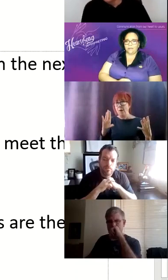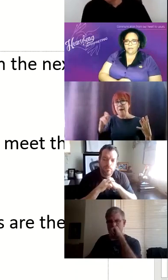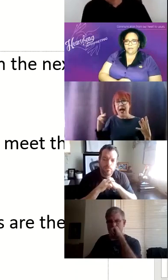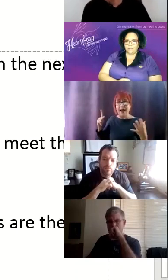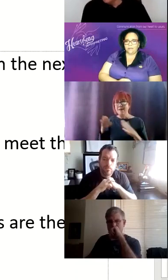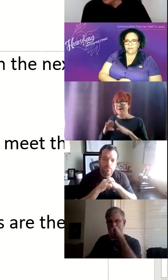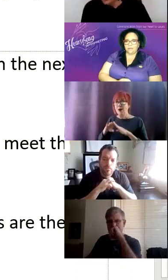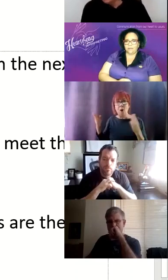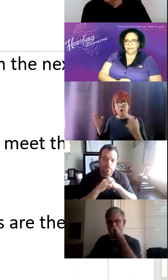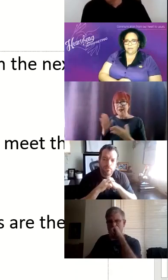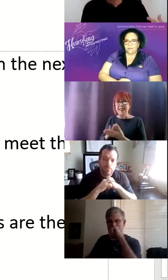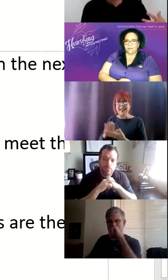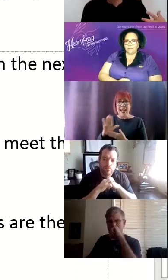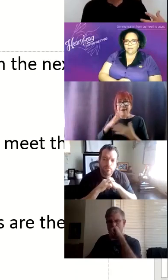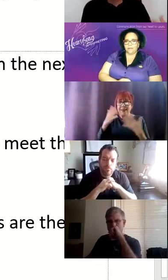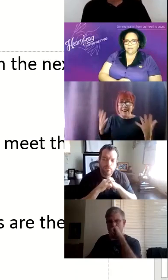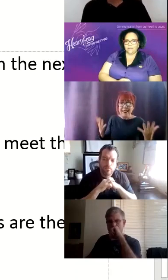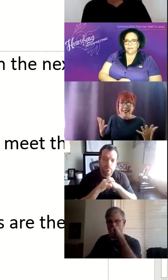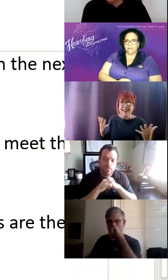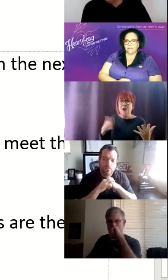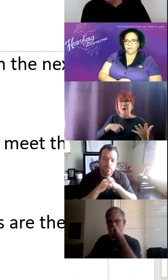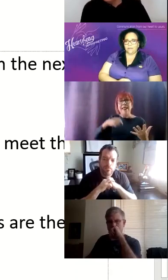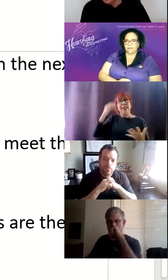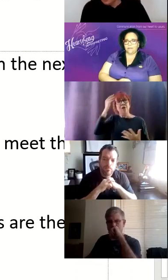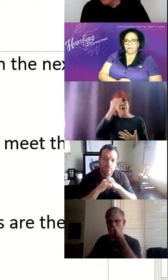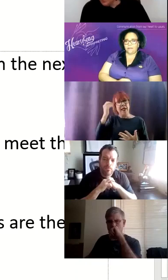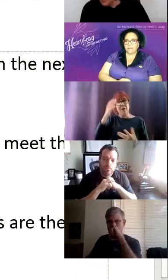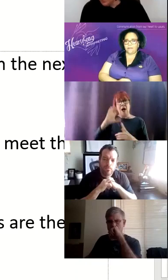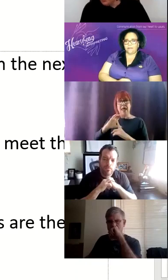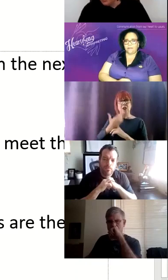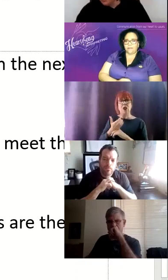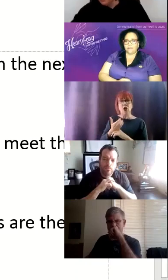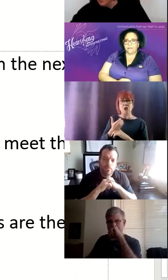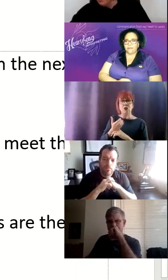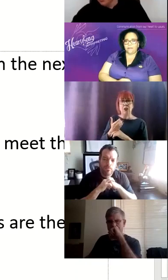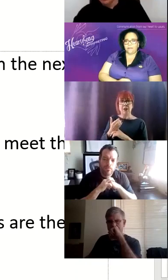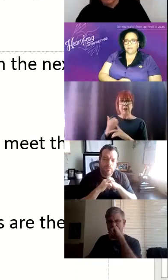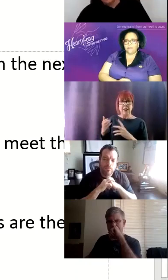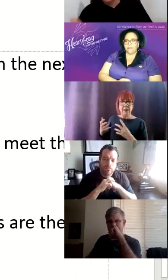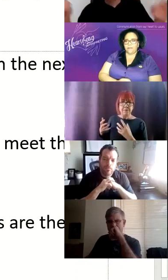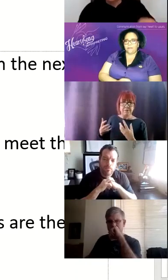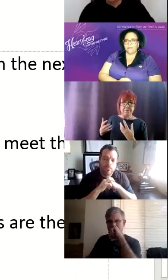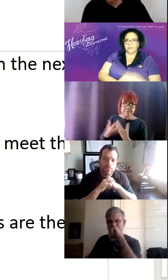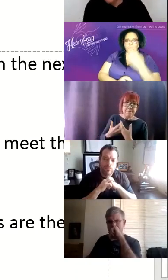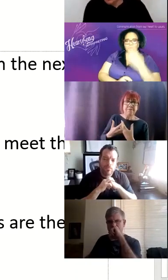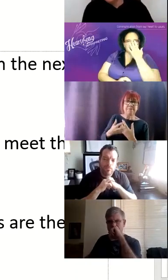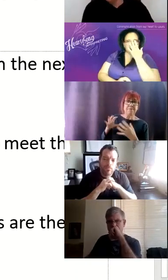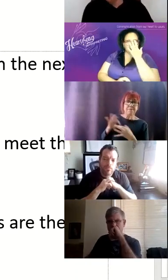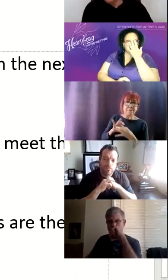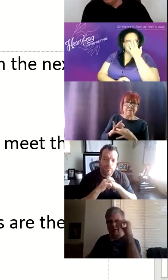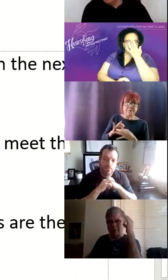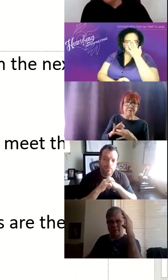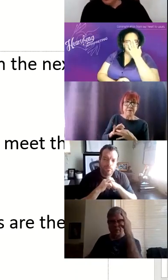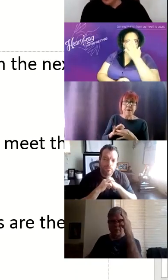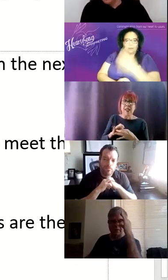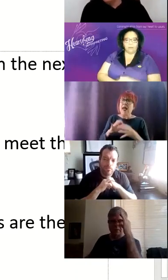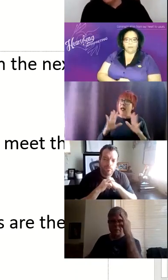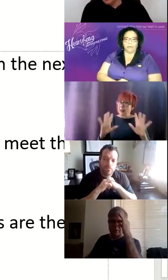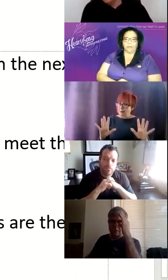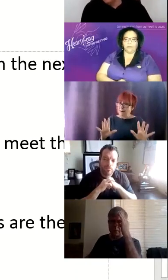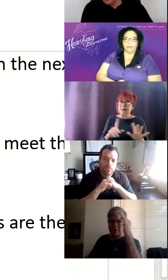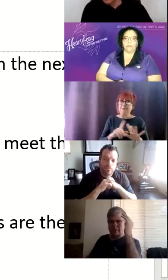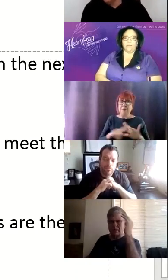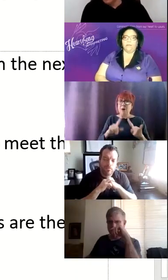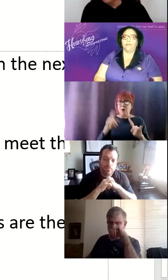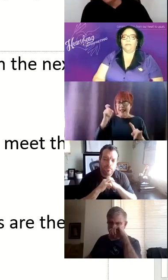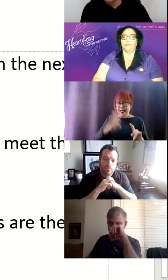concern of mine, the cultural stuff that we used to have on campus. But at the same time, yes, we do need to be able to pivot out in